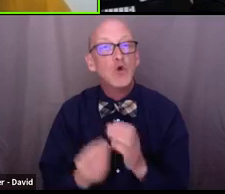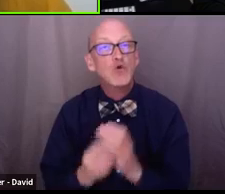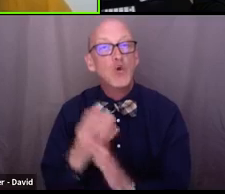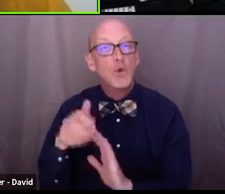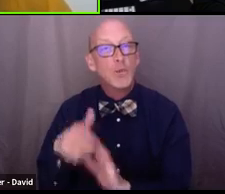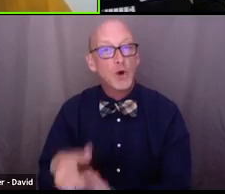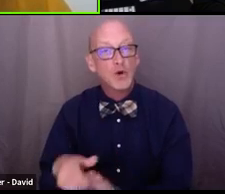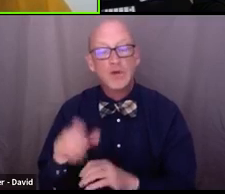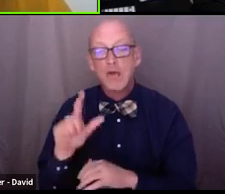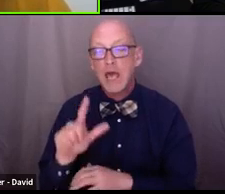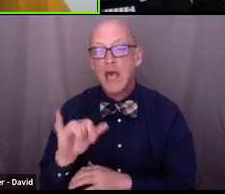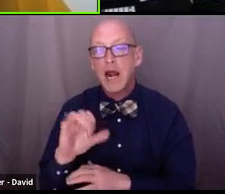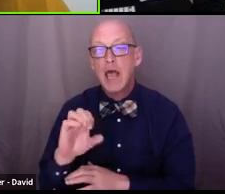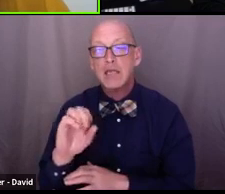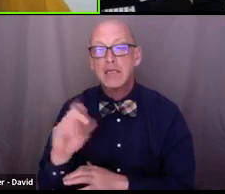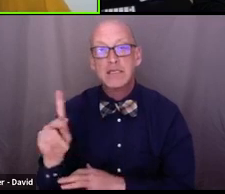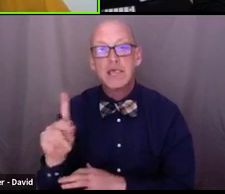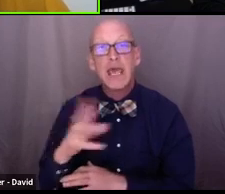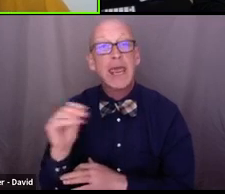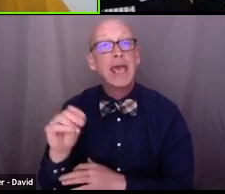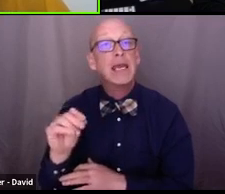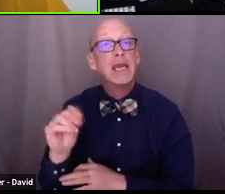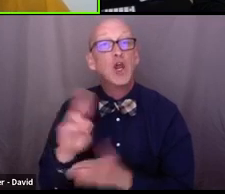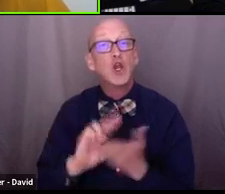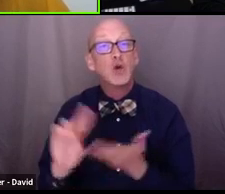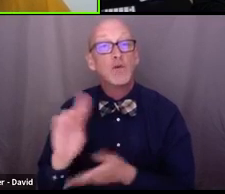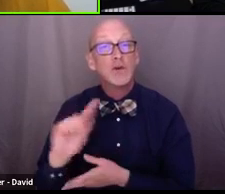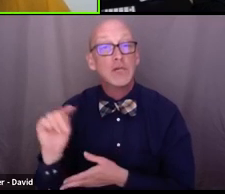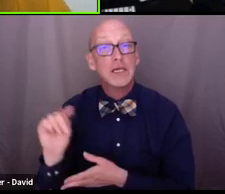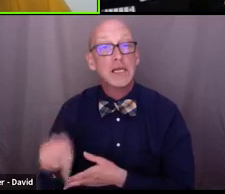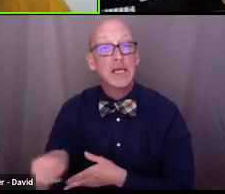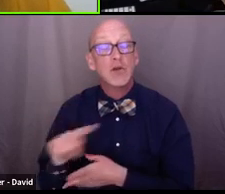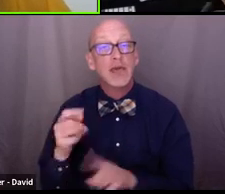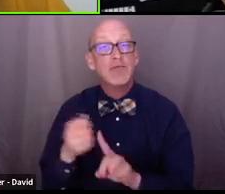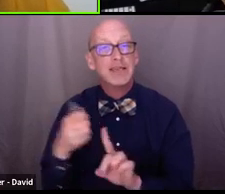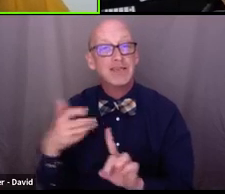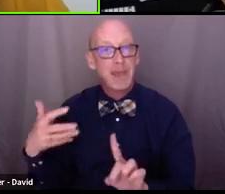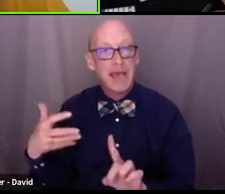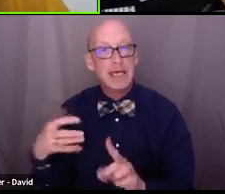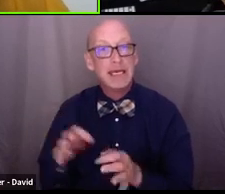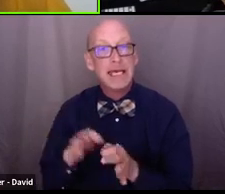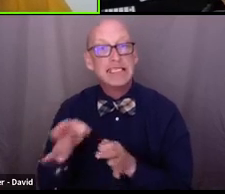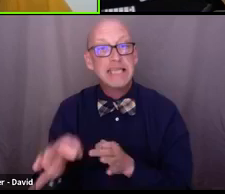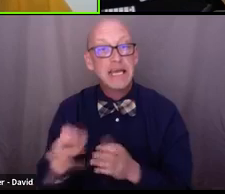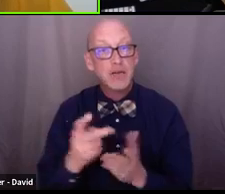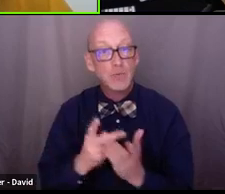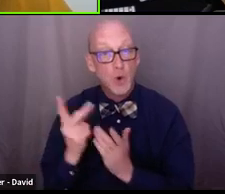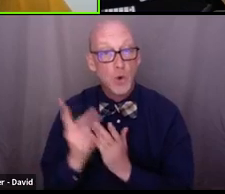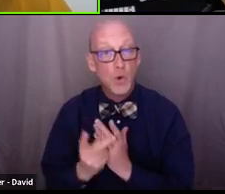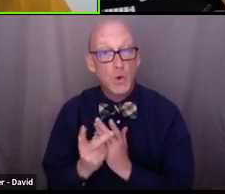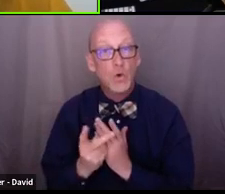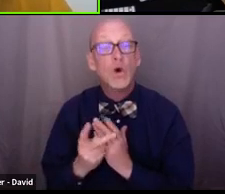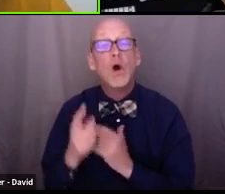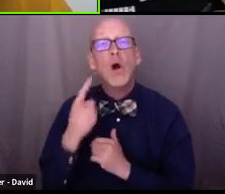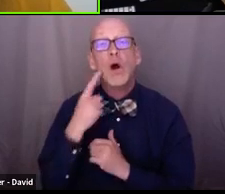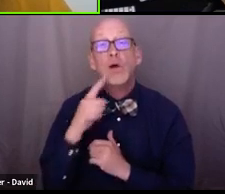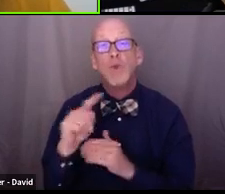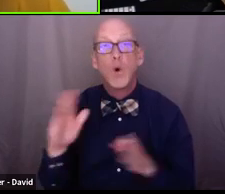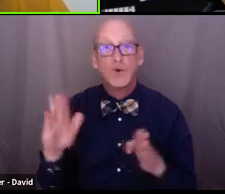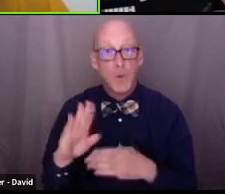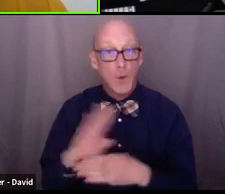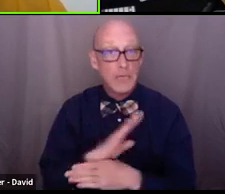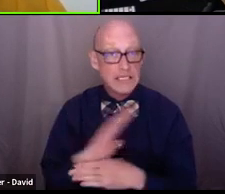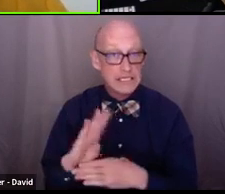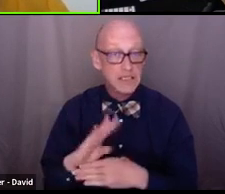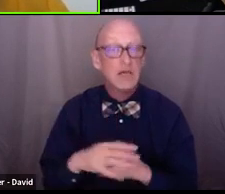LISC, as well as the University of Toledo, where they have expanded and extended their programs for small businesses.